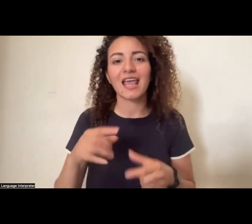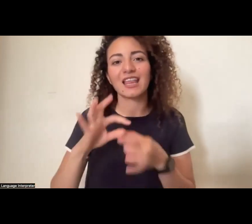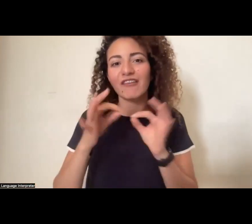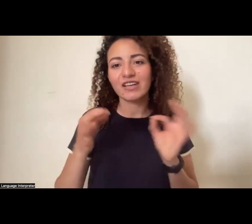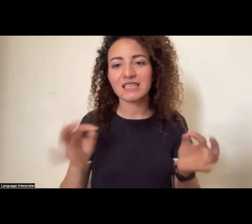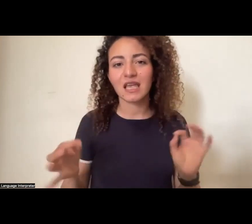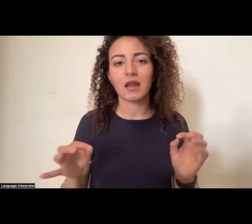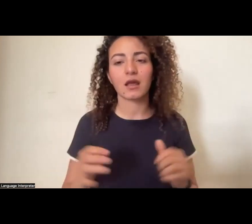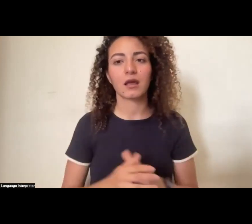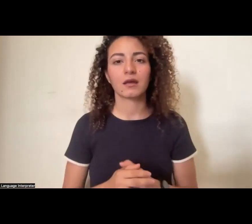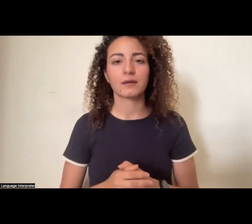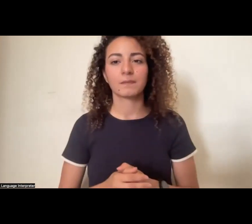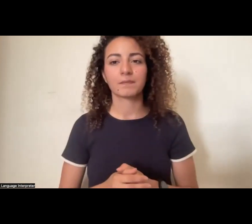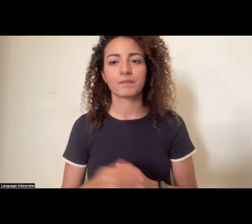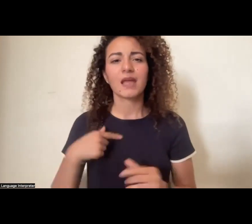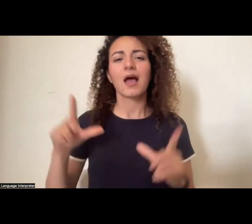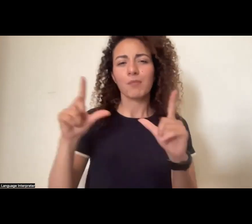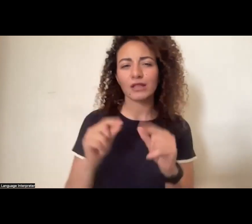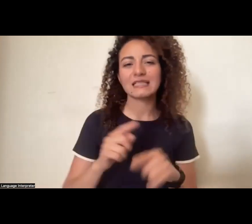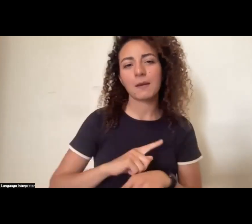talk about so I'm gonna wrap up.